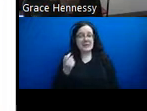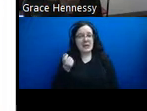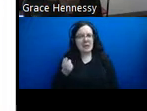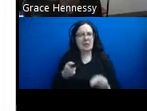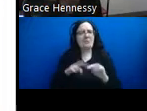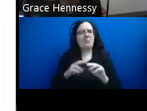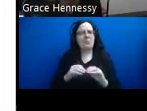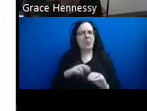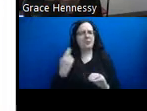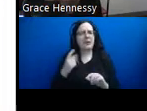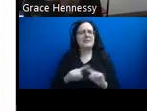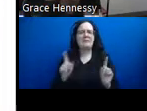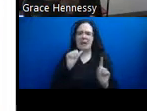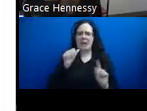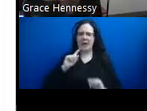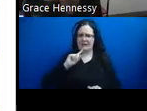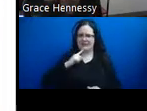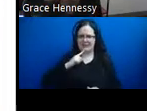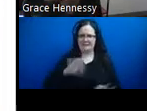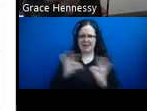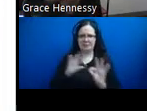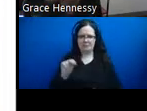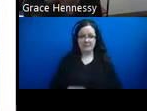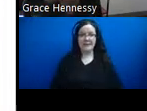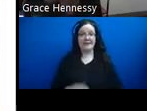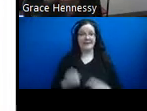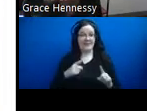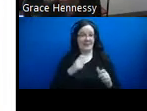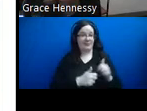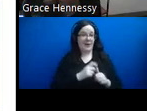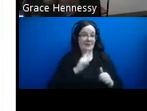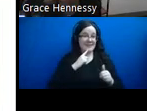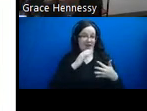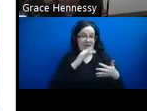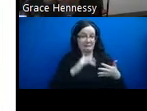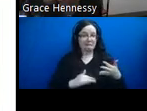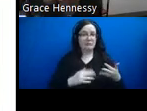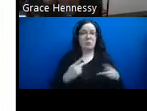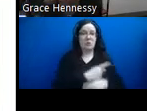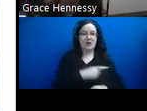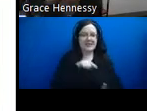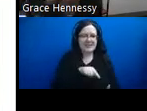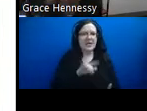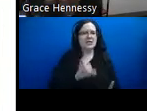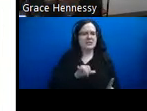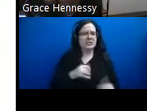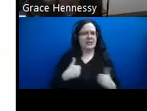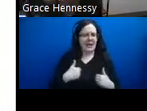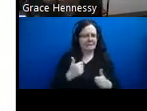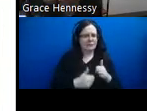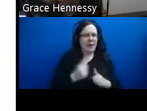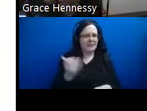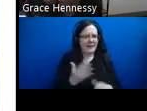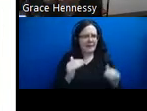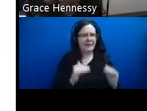was not found to be significant. But again, as the severity of the problems increase, as you get into individuals who are found to have problem gambling and